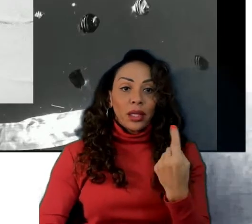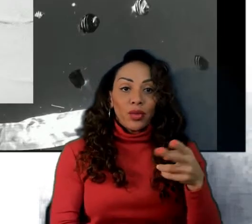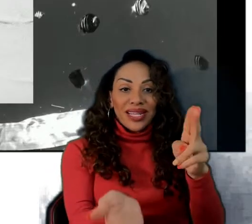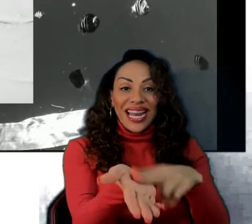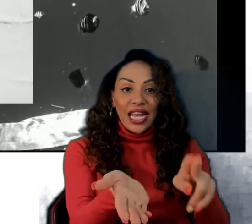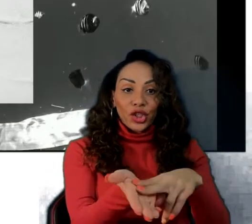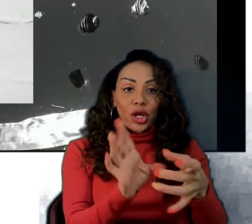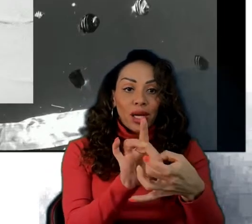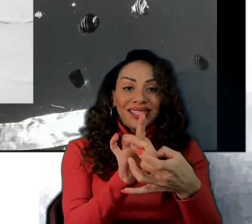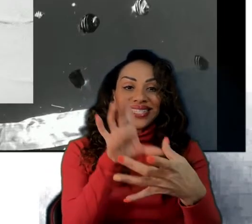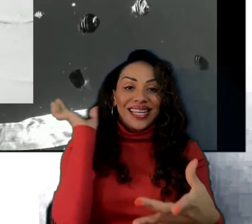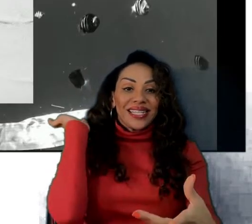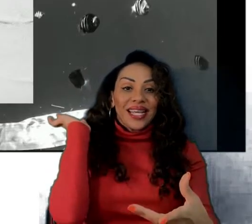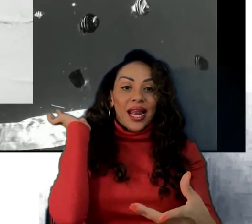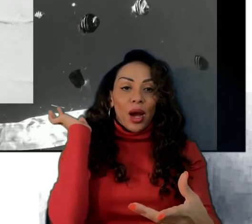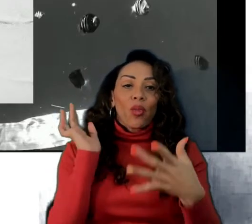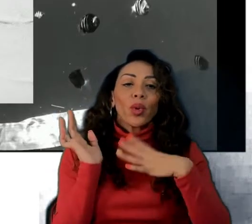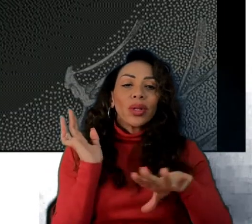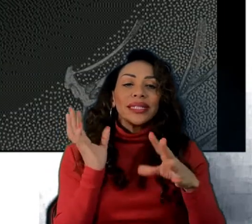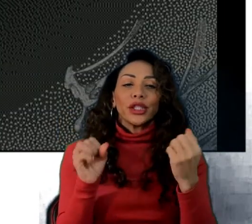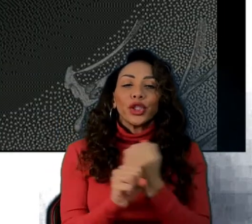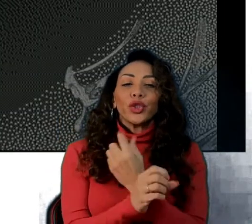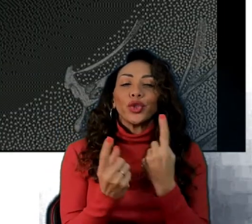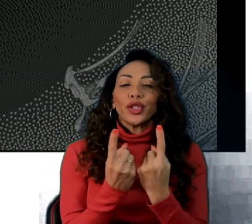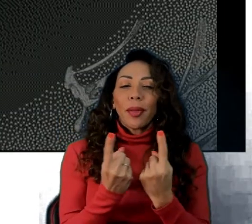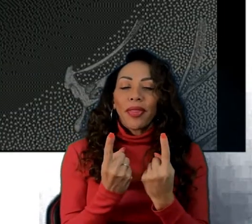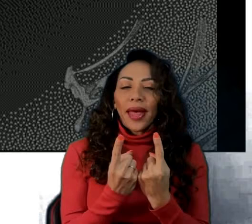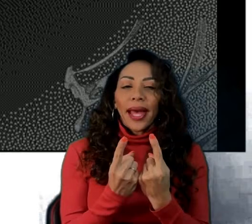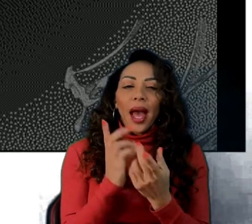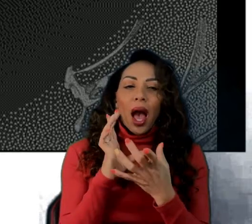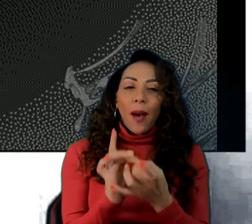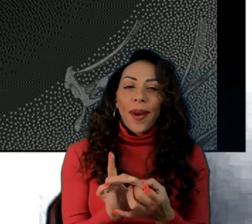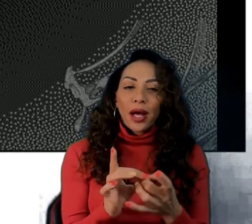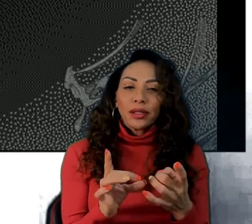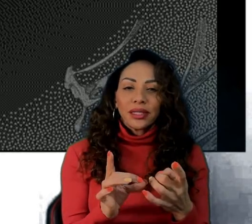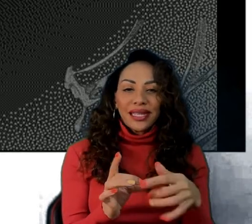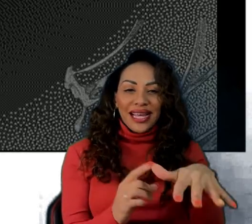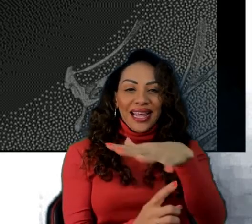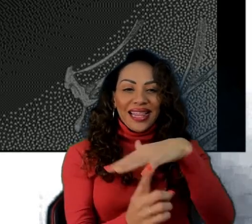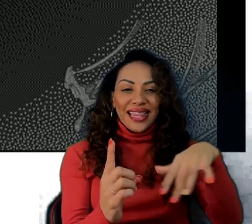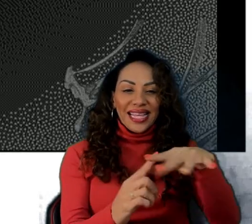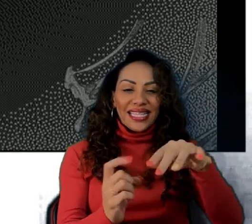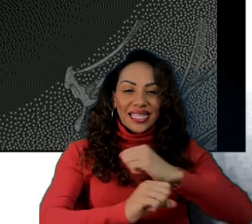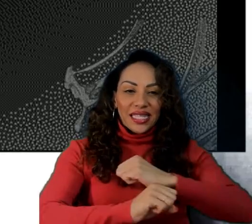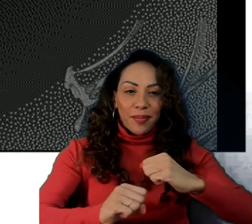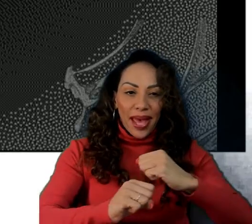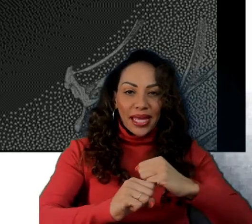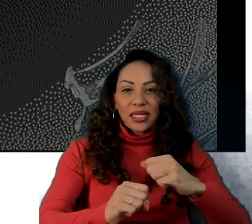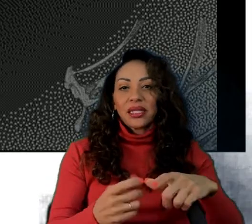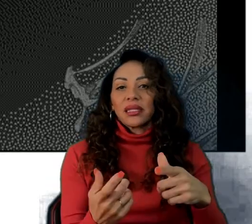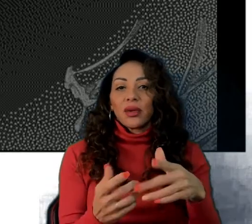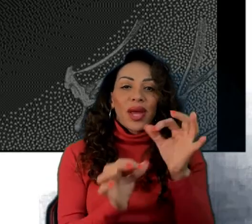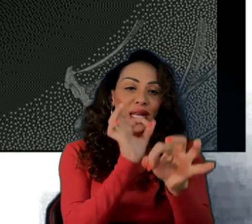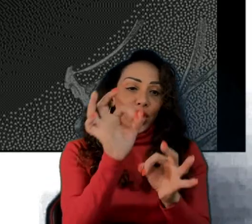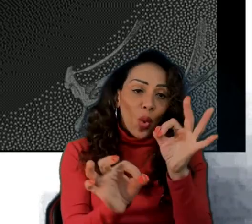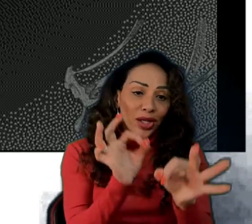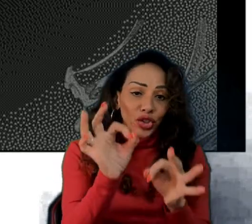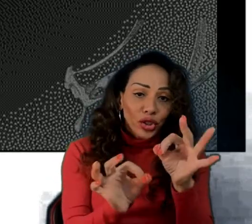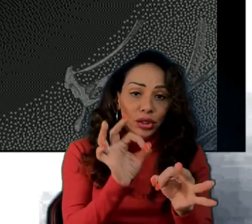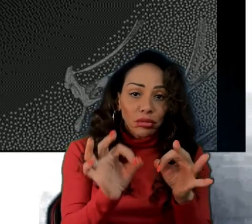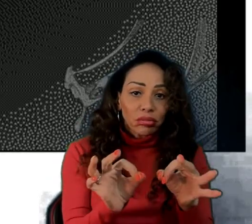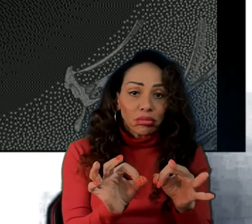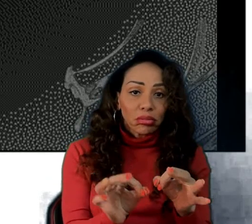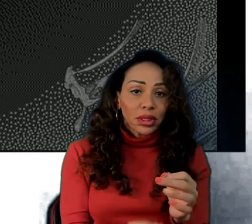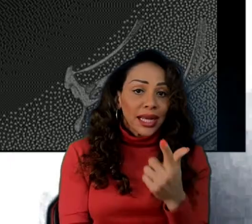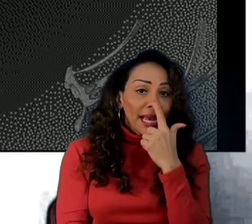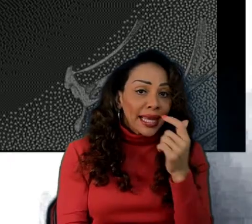something positive around that space. So we had a few research questions. One was, can co-designing